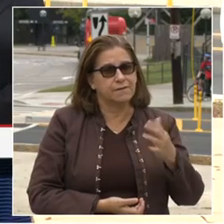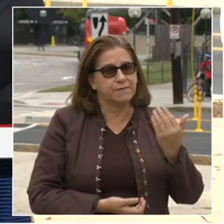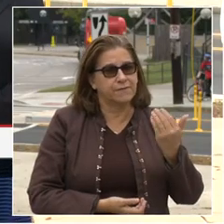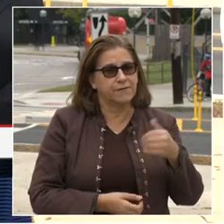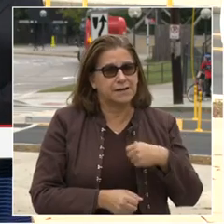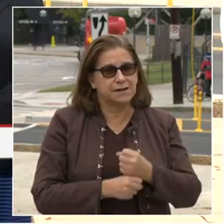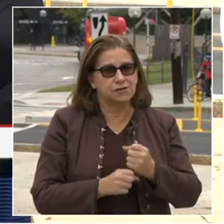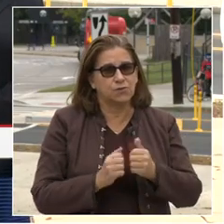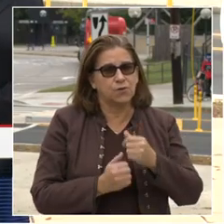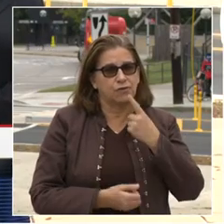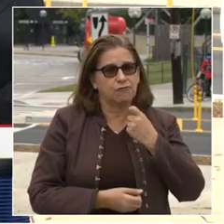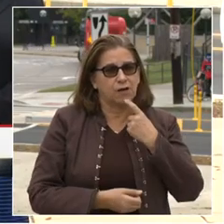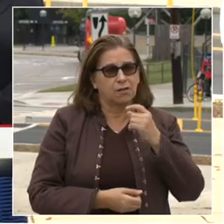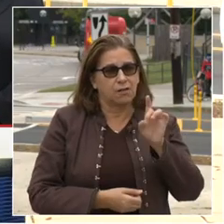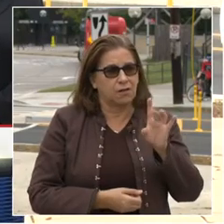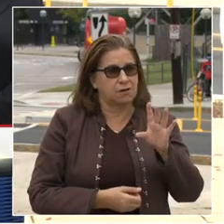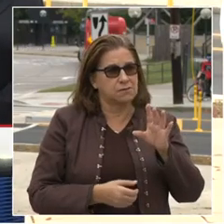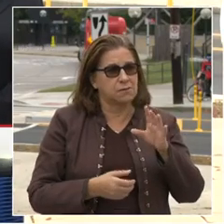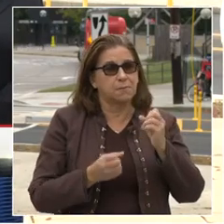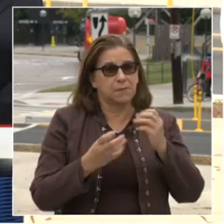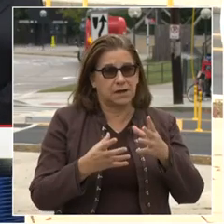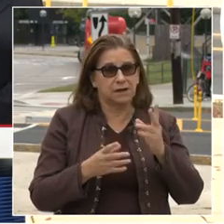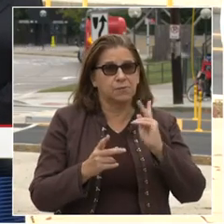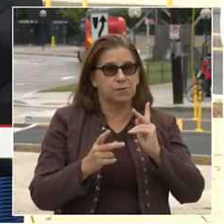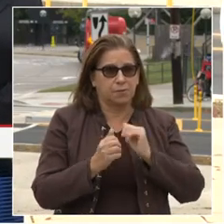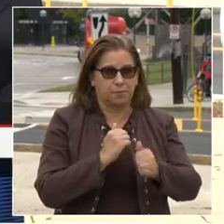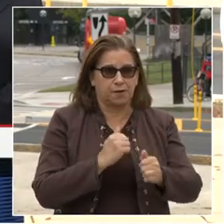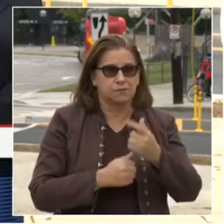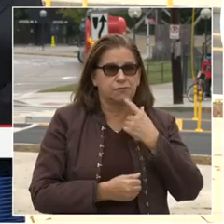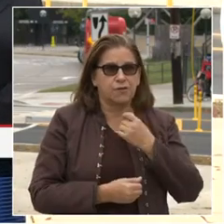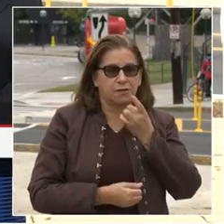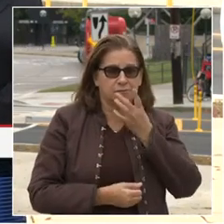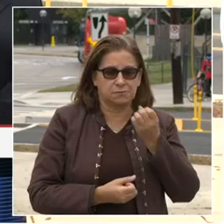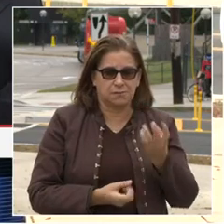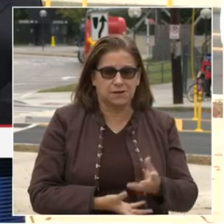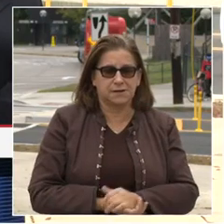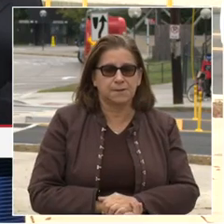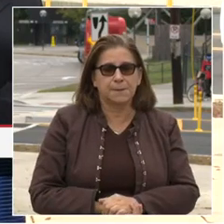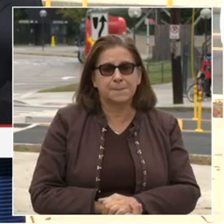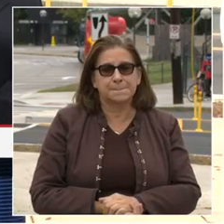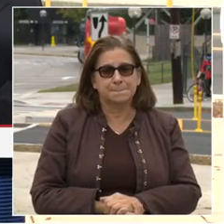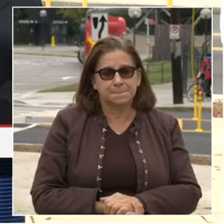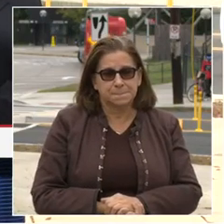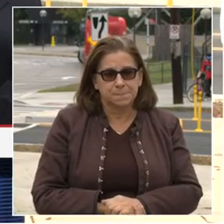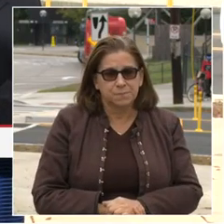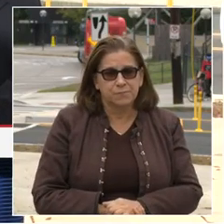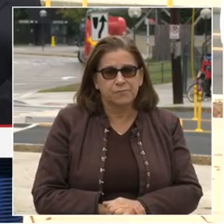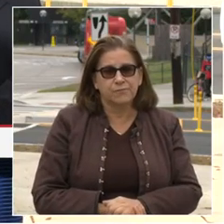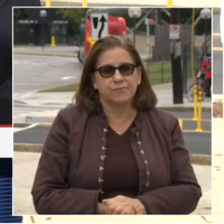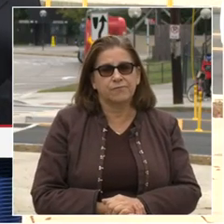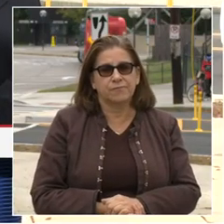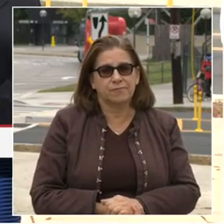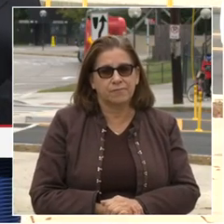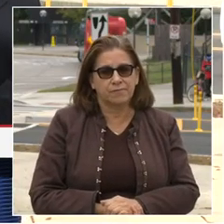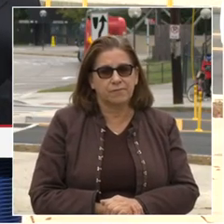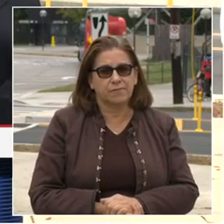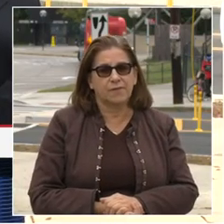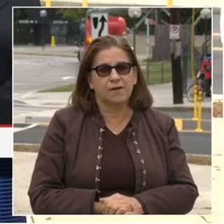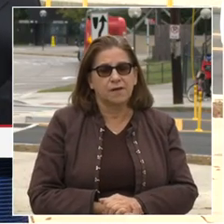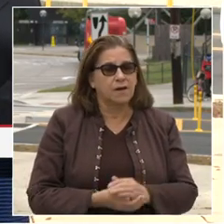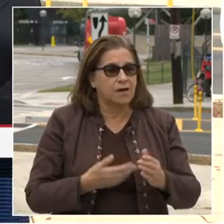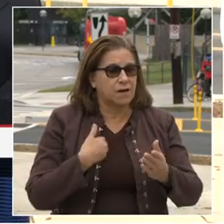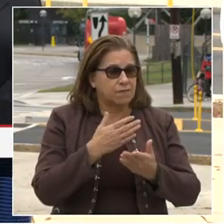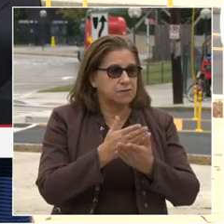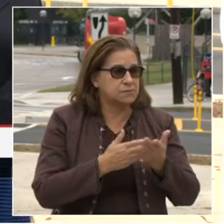light running. And so we have a few examples of stop sign cameras as well, and that we will